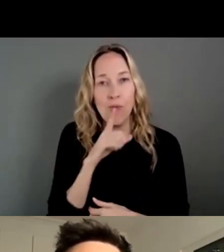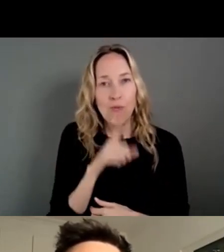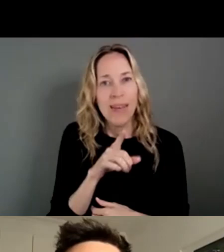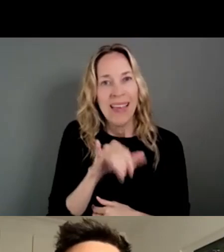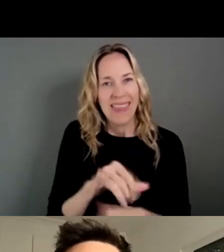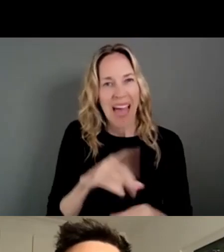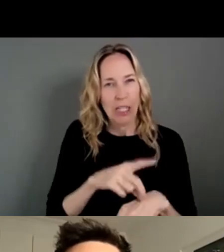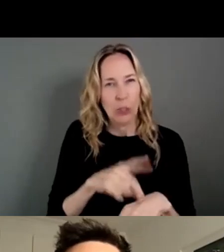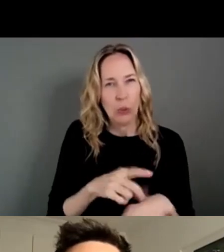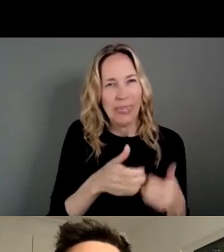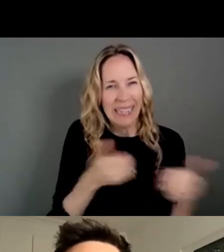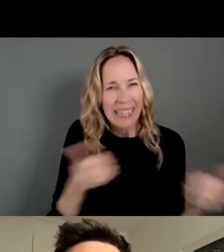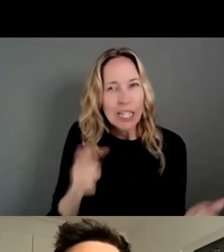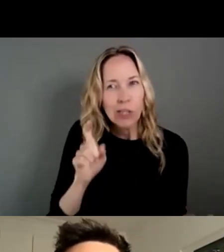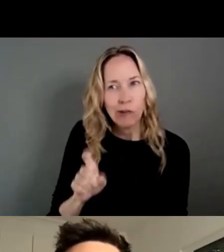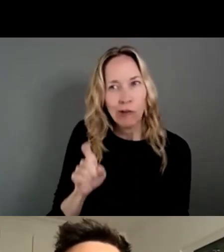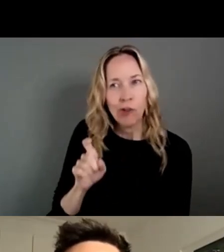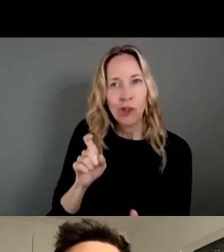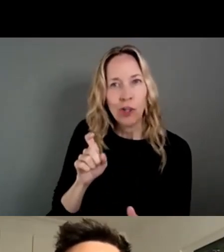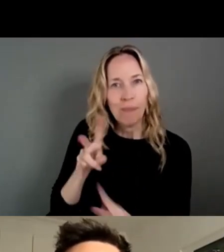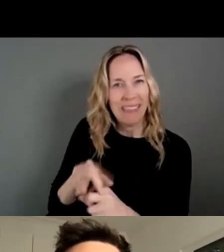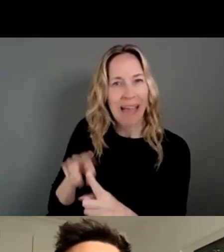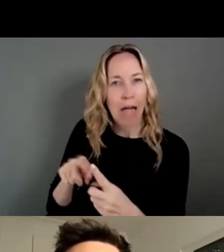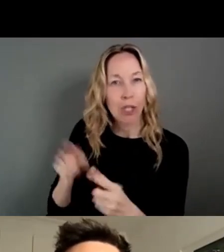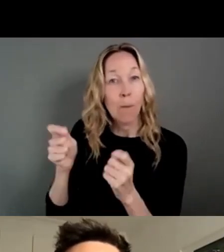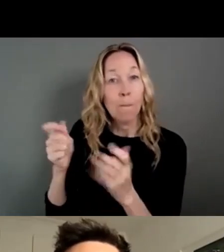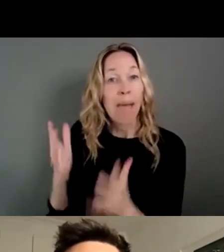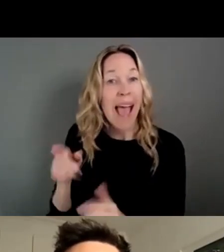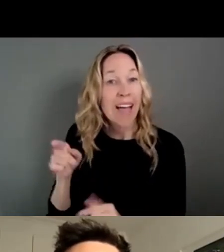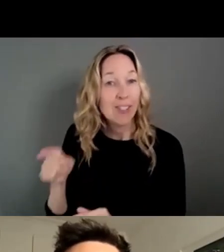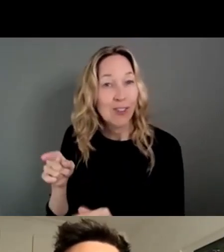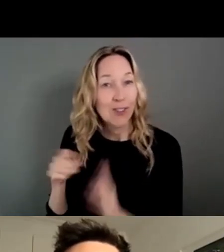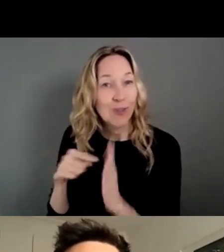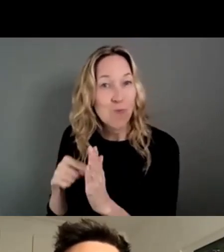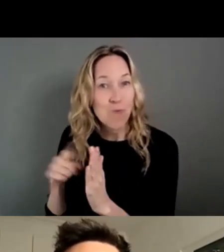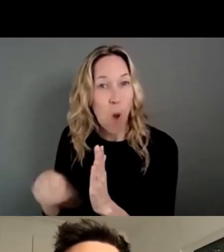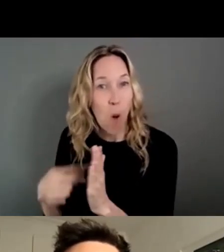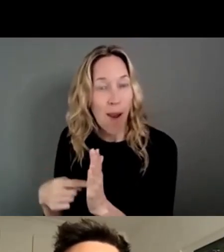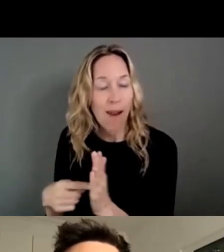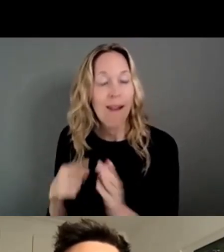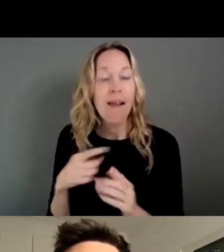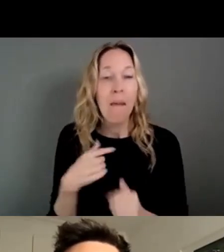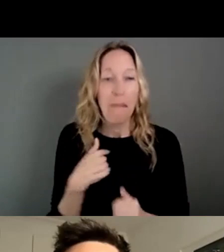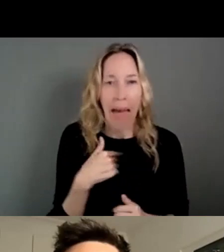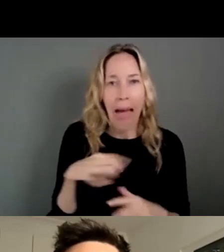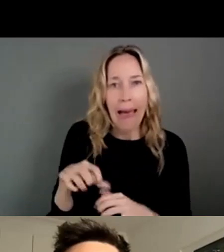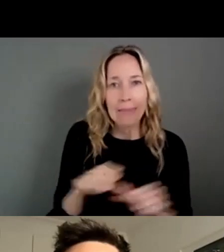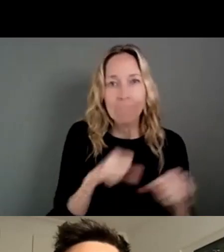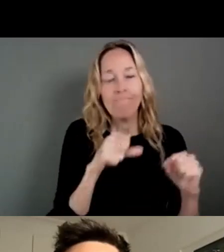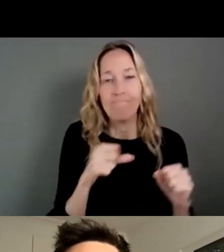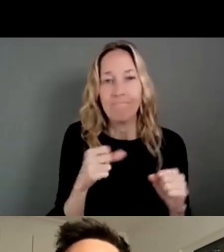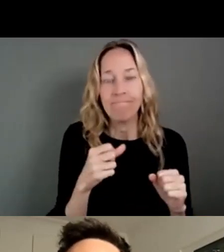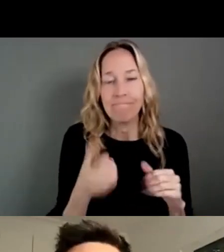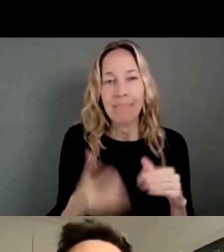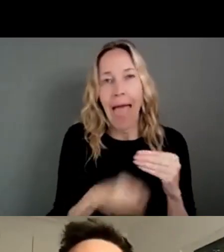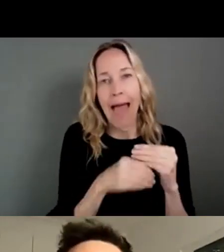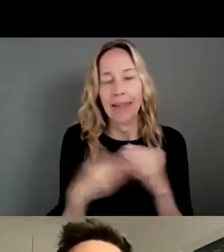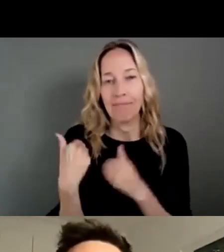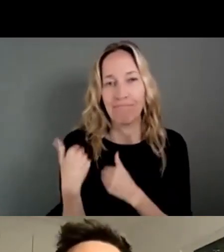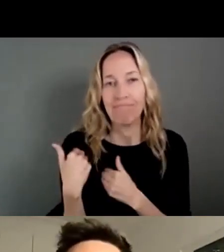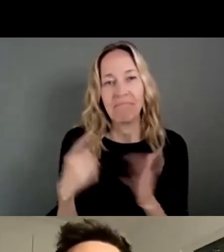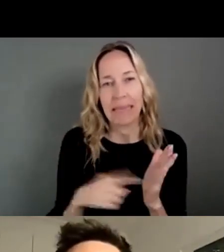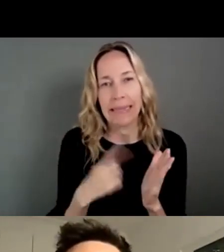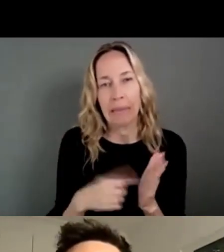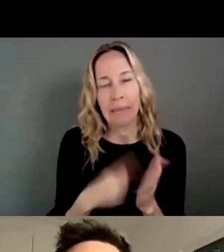world to be there. But, I mean, we also provide a service to